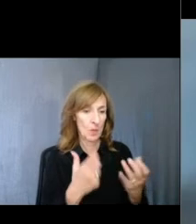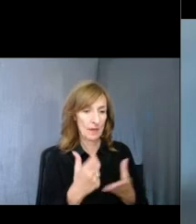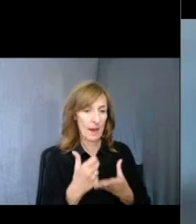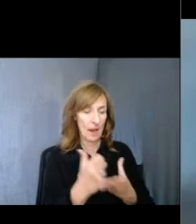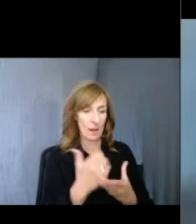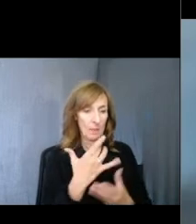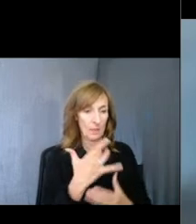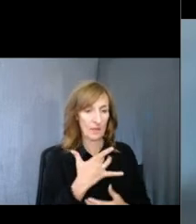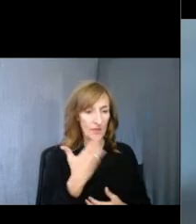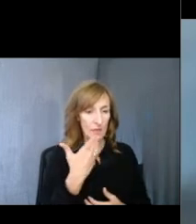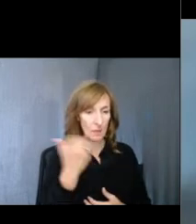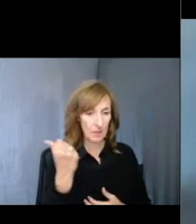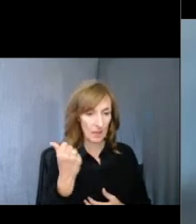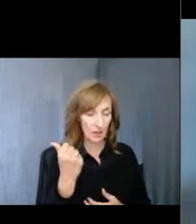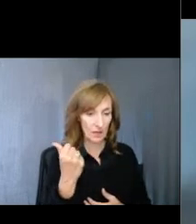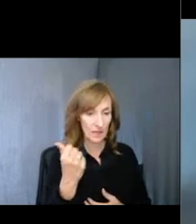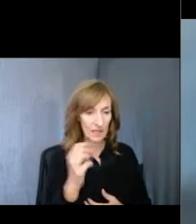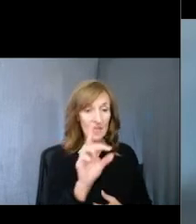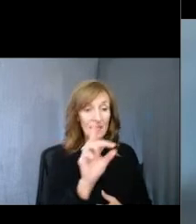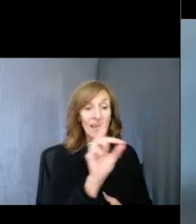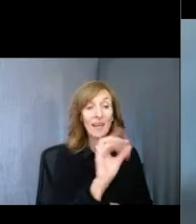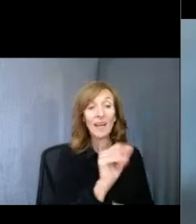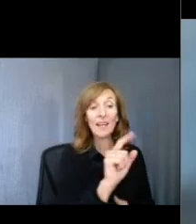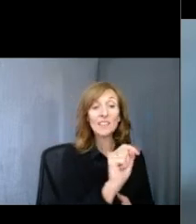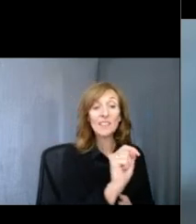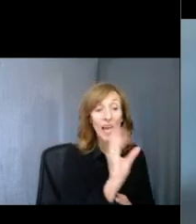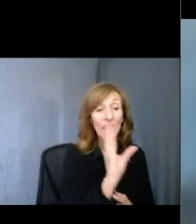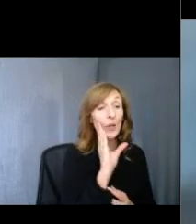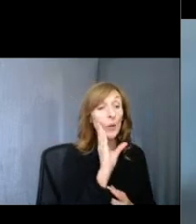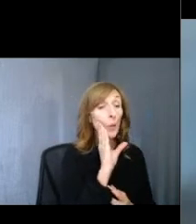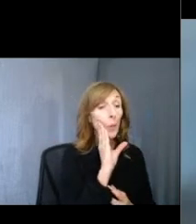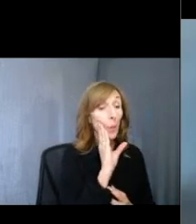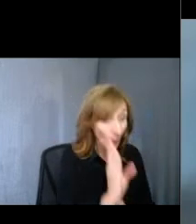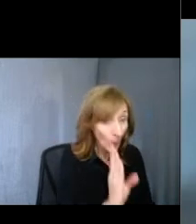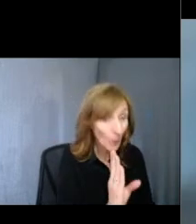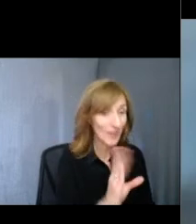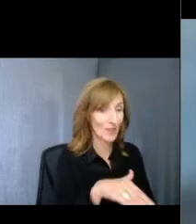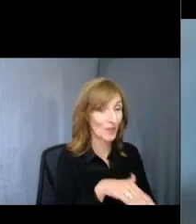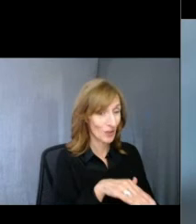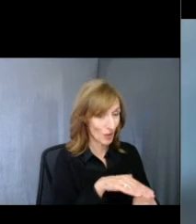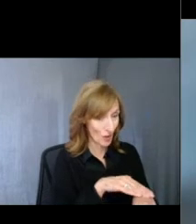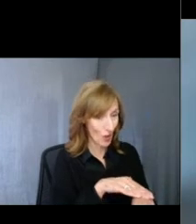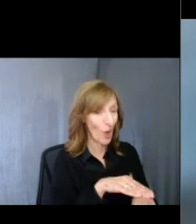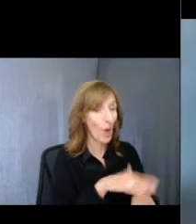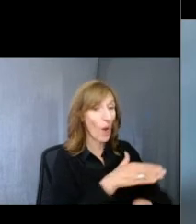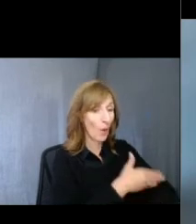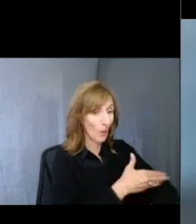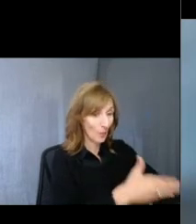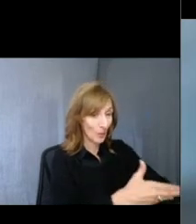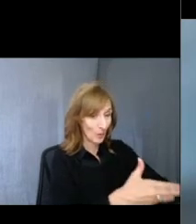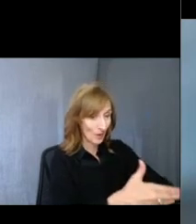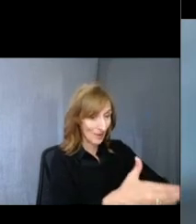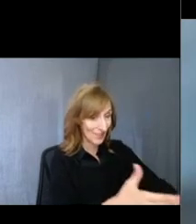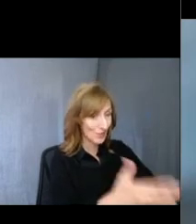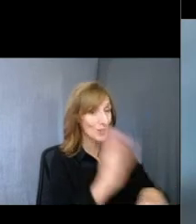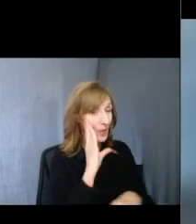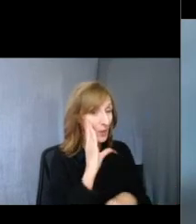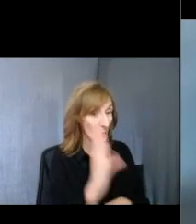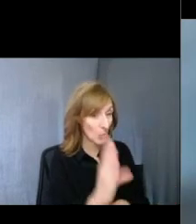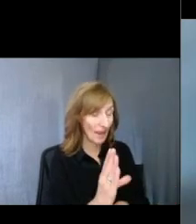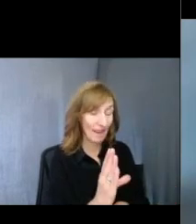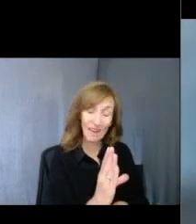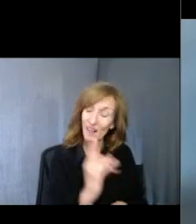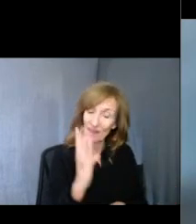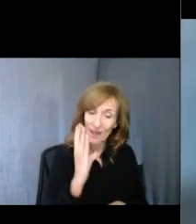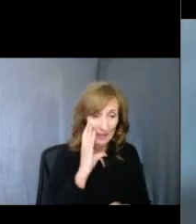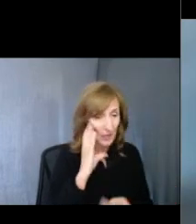that is controversial. We're going to talk a little bit more about it, because even though we've been altering animal with